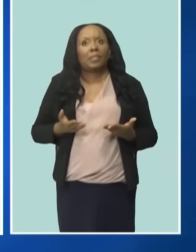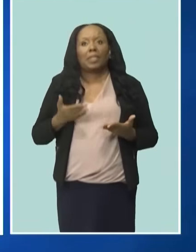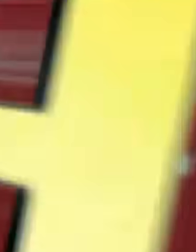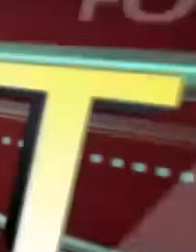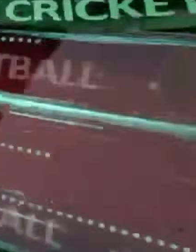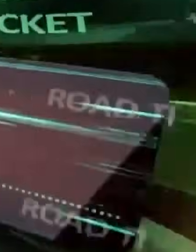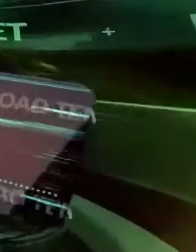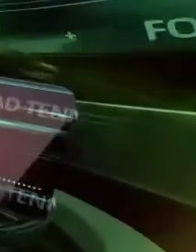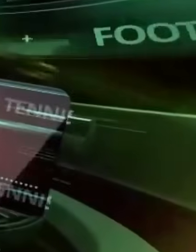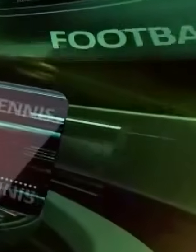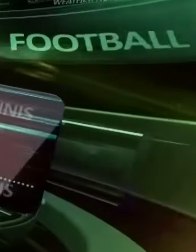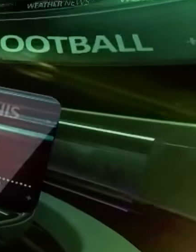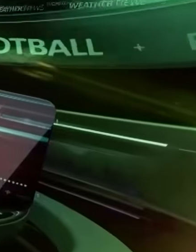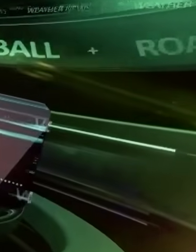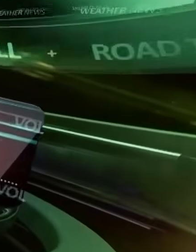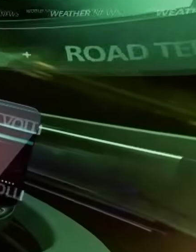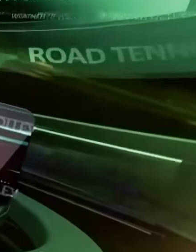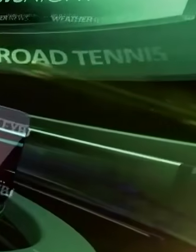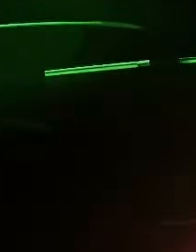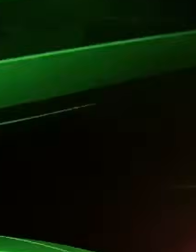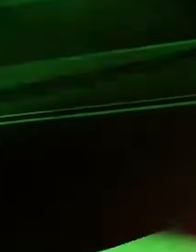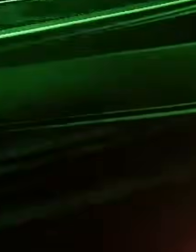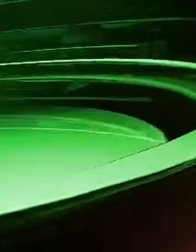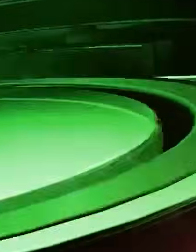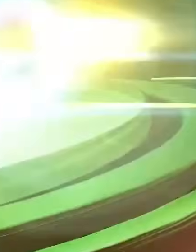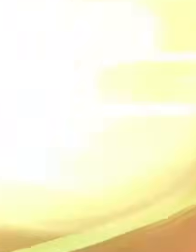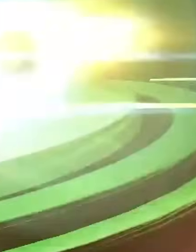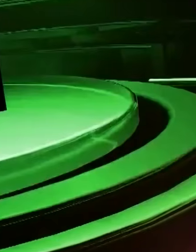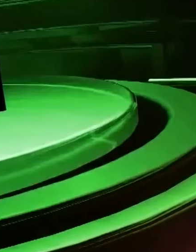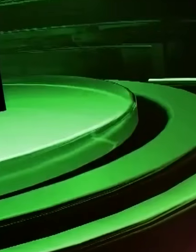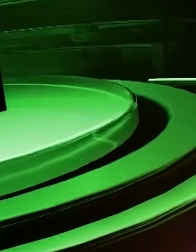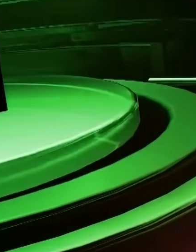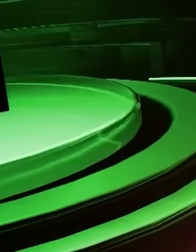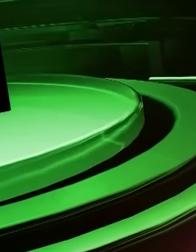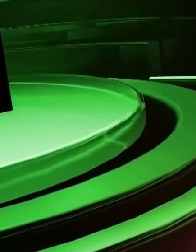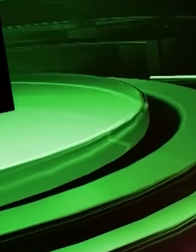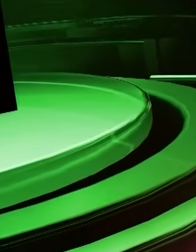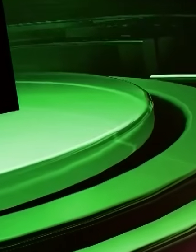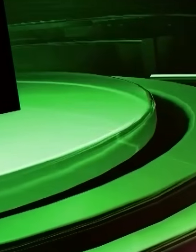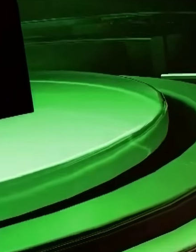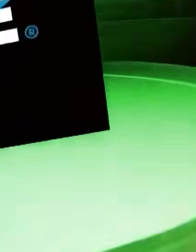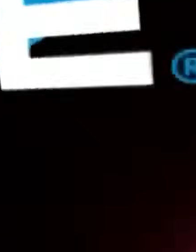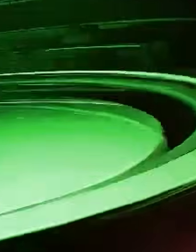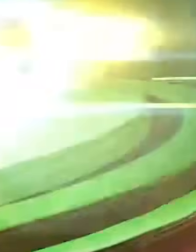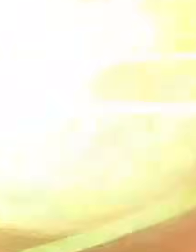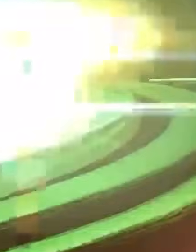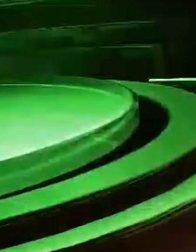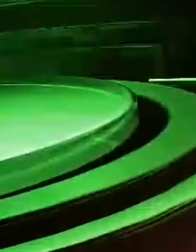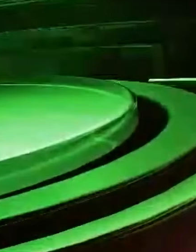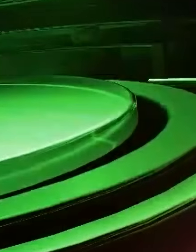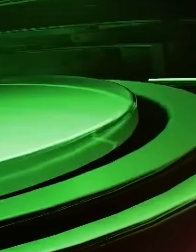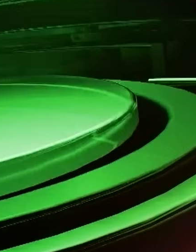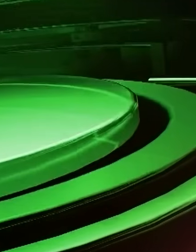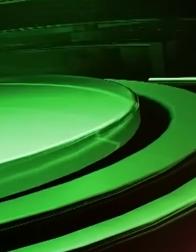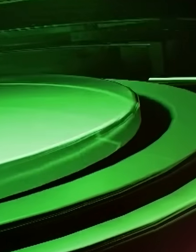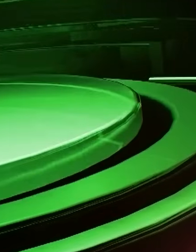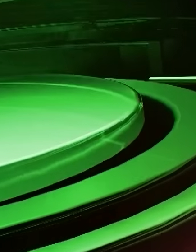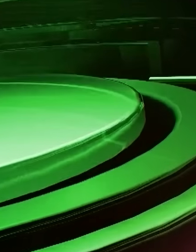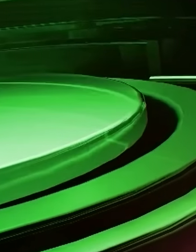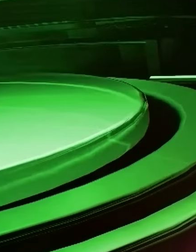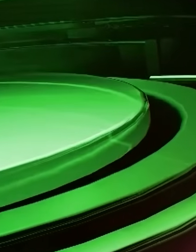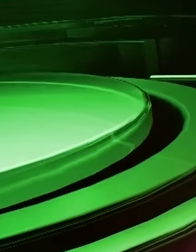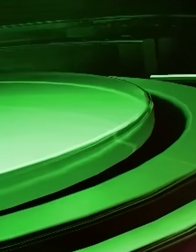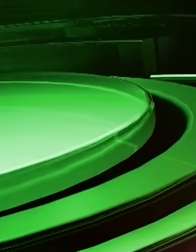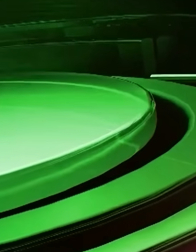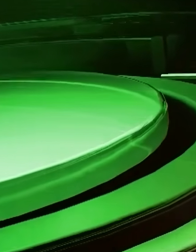boost. Sports Night is brought to you by Power In. Pause is power. And by Dasani. Live